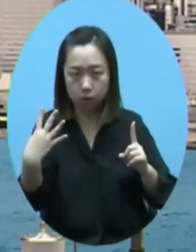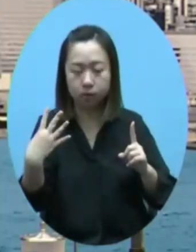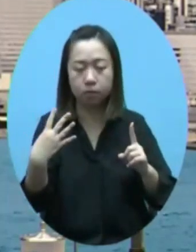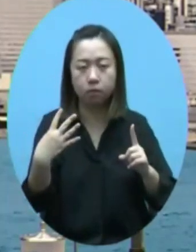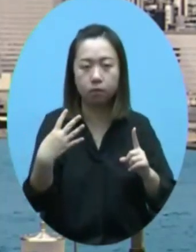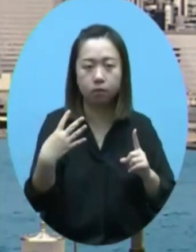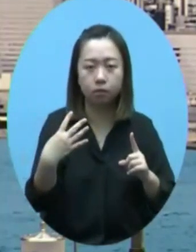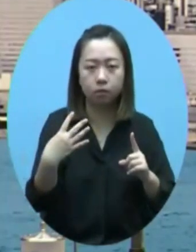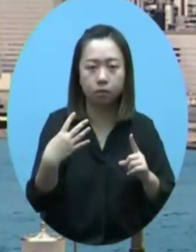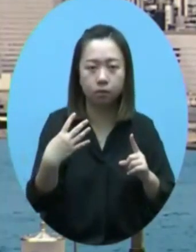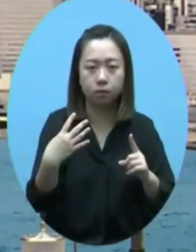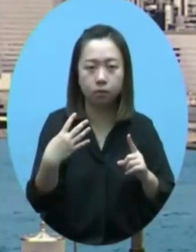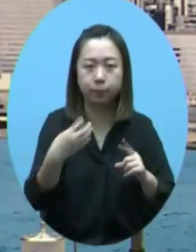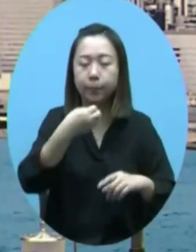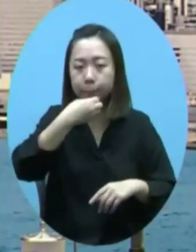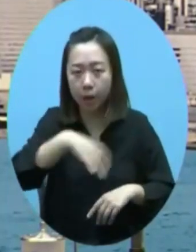1394,